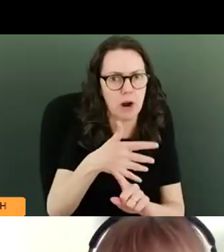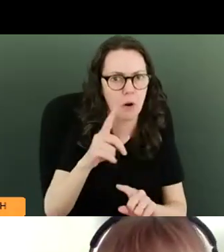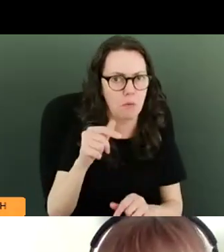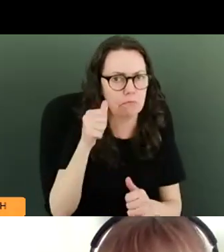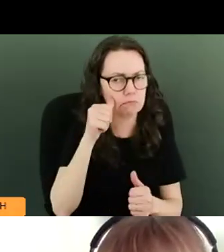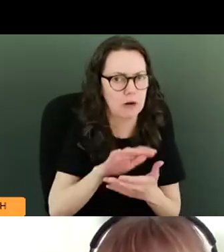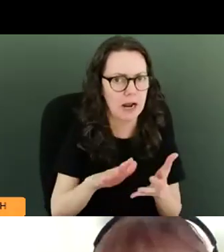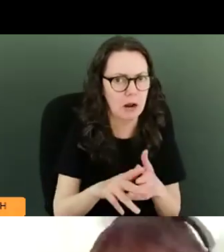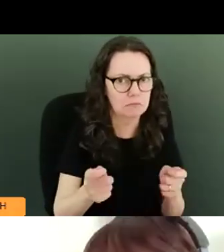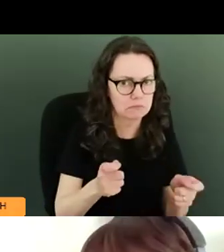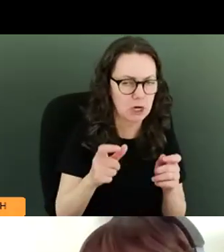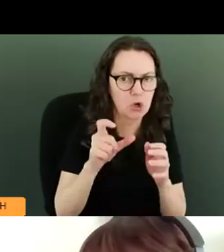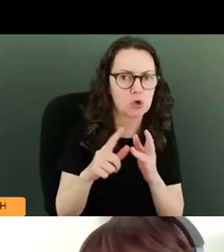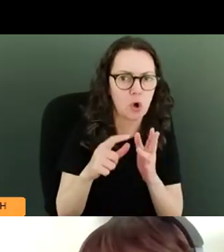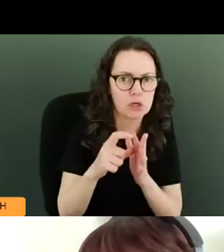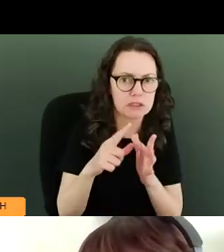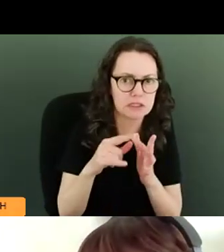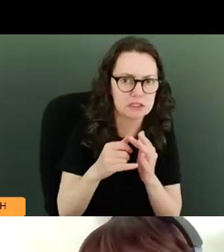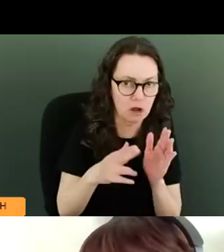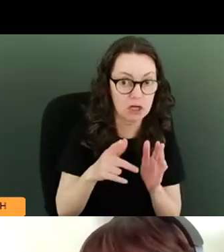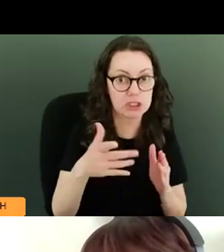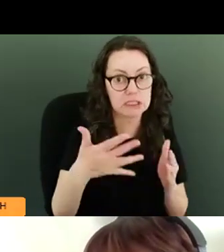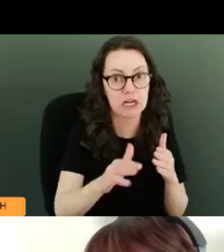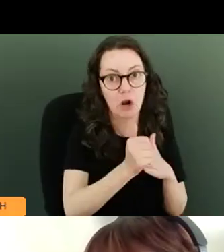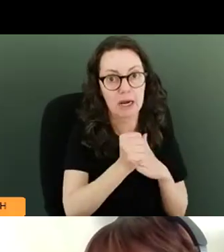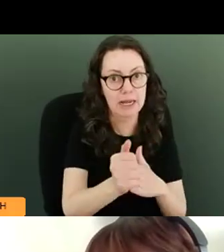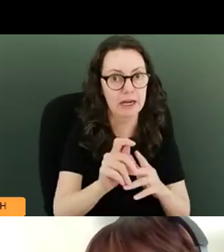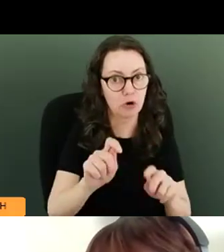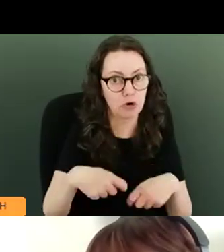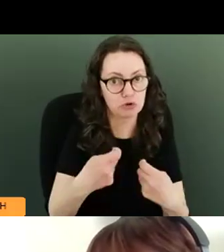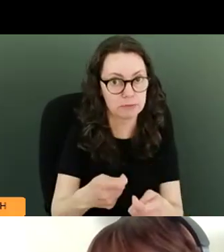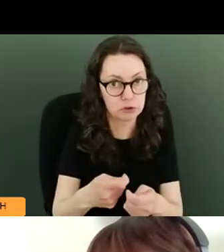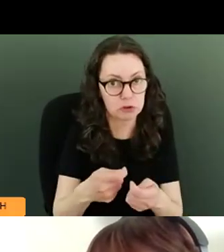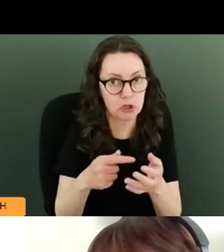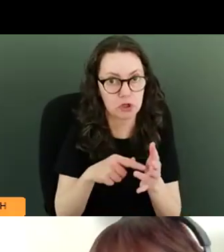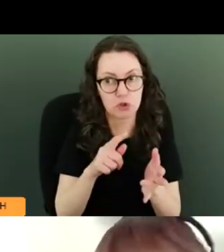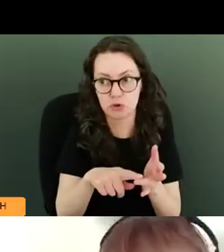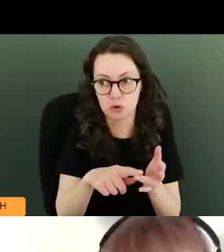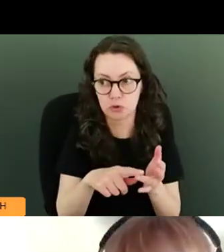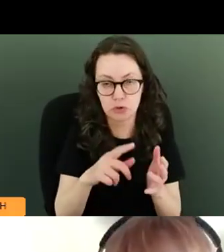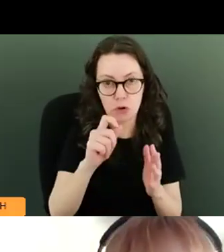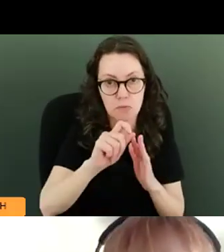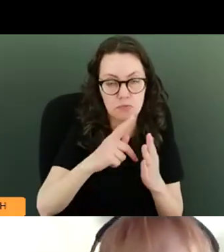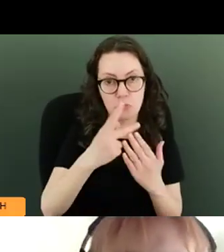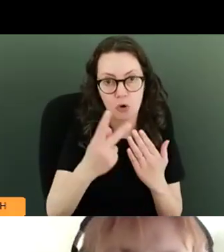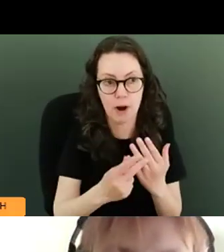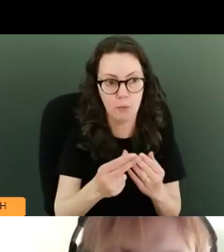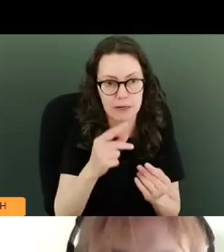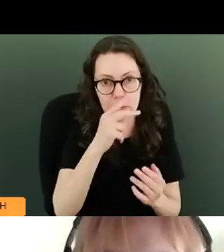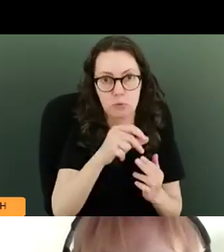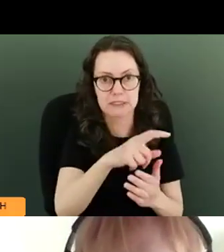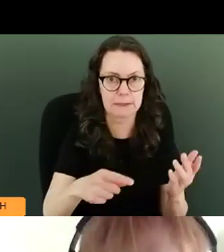facilitation, co-design, and training, she has led and contributed to a range of initiatives that centre voices of lived experience.